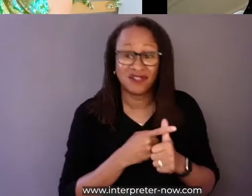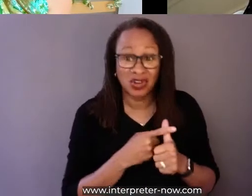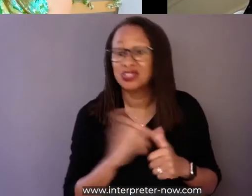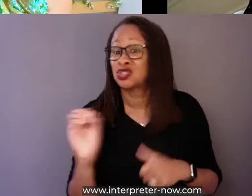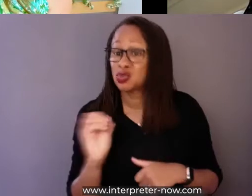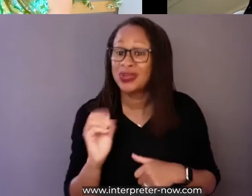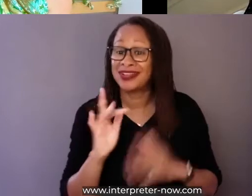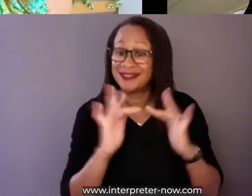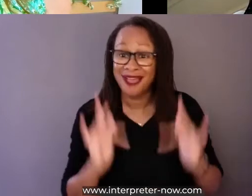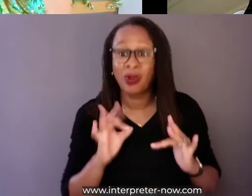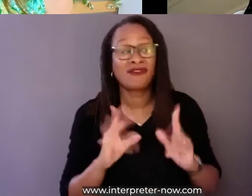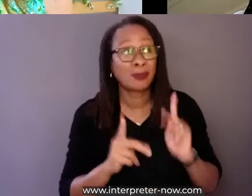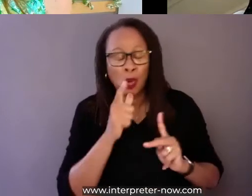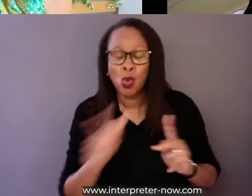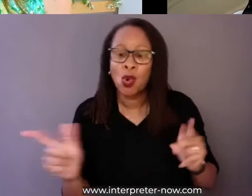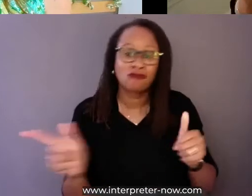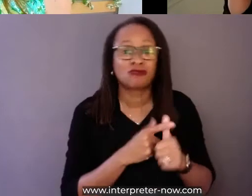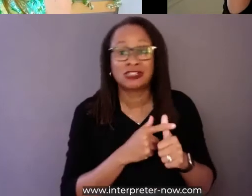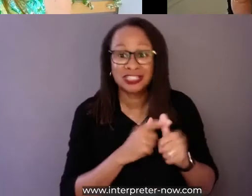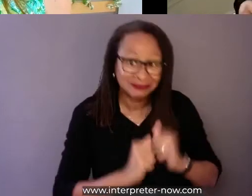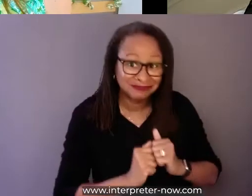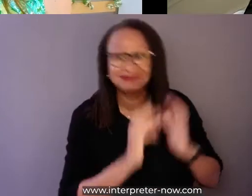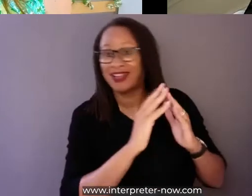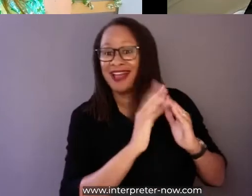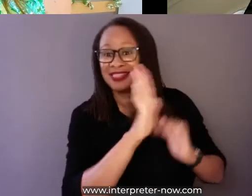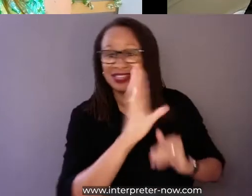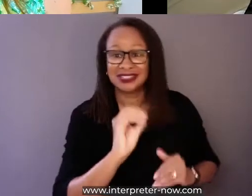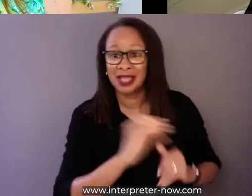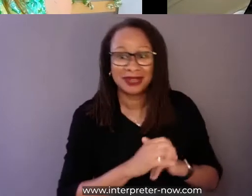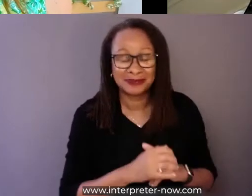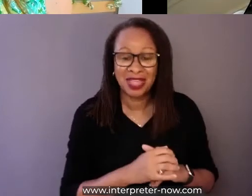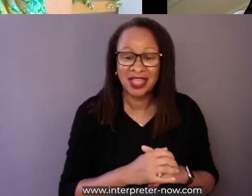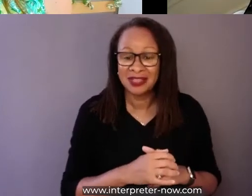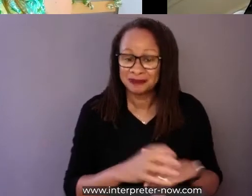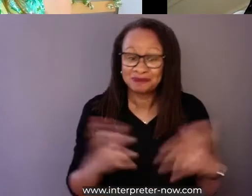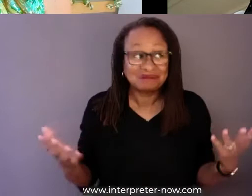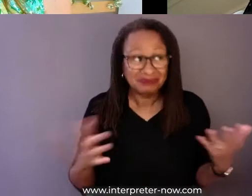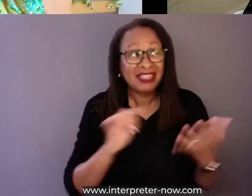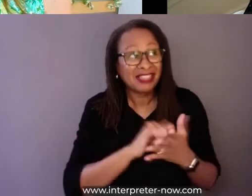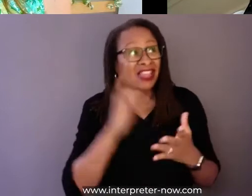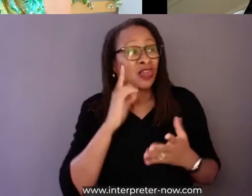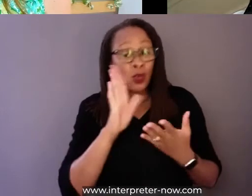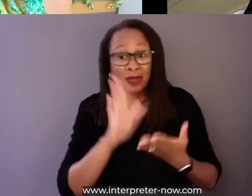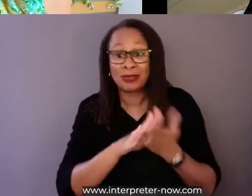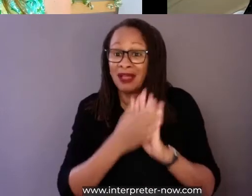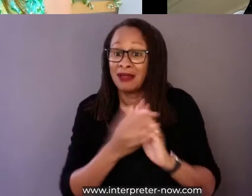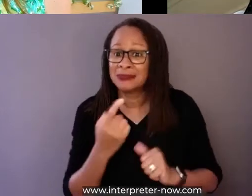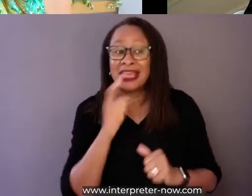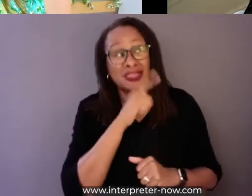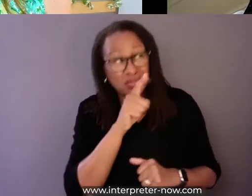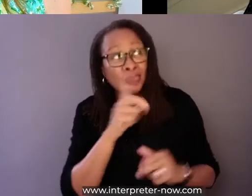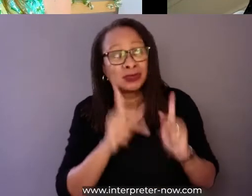network of those folks that had that initial, you know, harebrained idea that they were going to turn into something. Mm-hmm. And